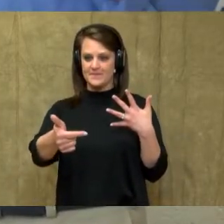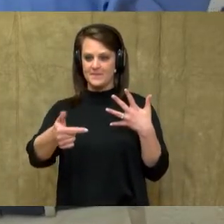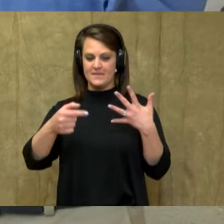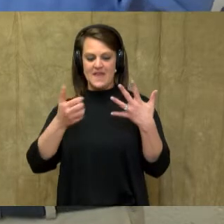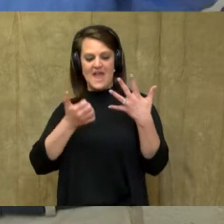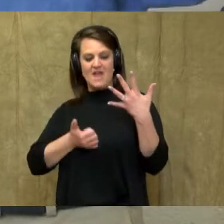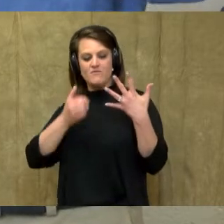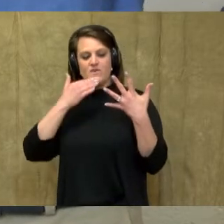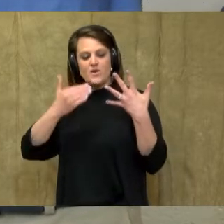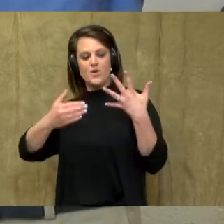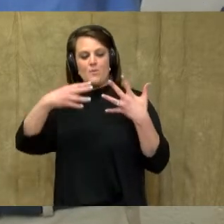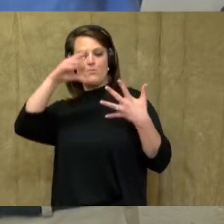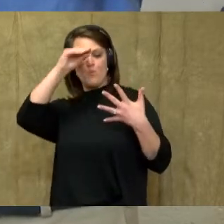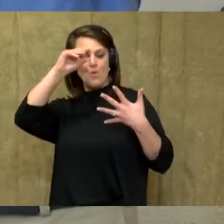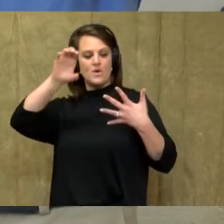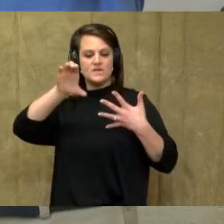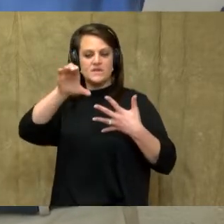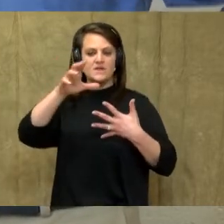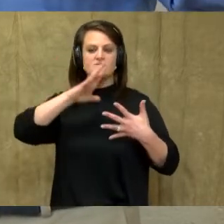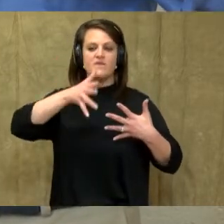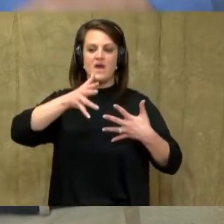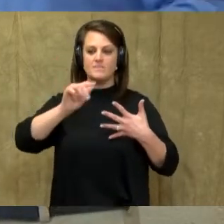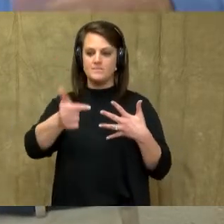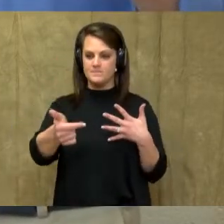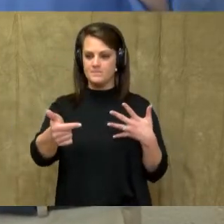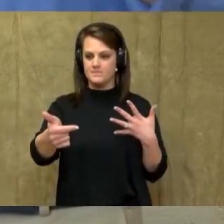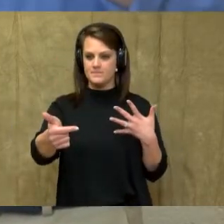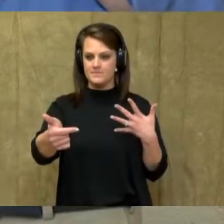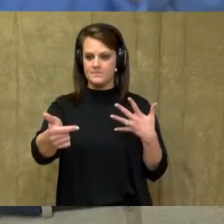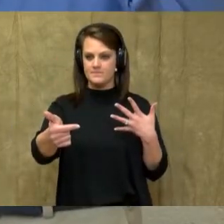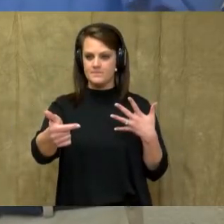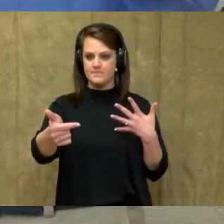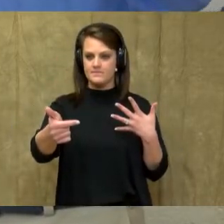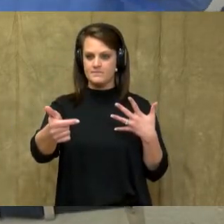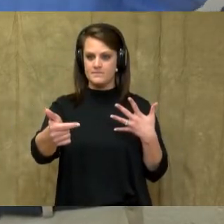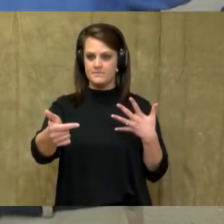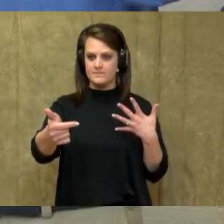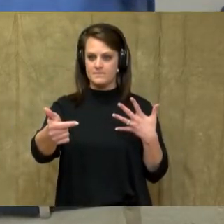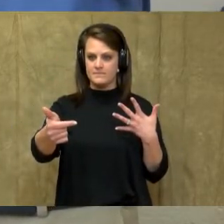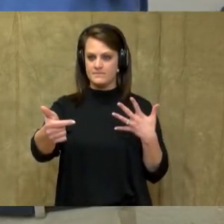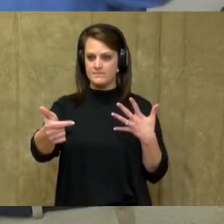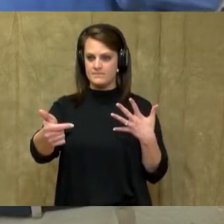I got my every good boy does fine.